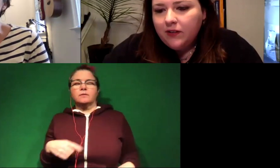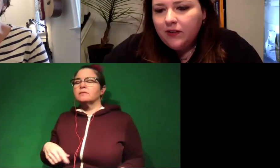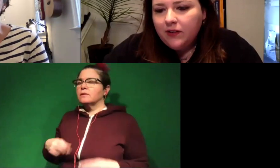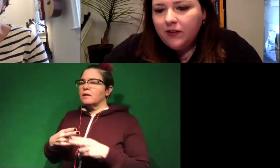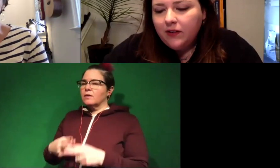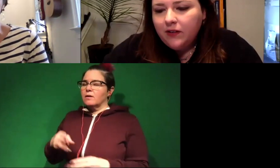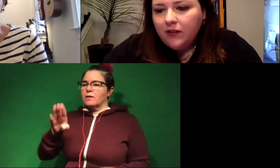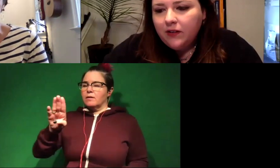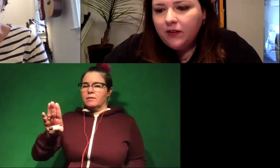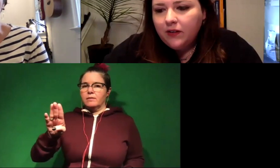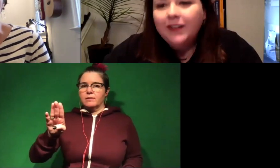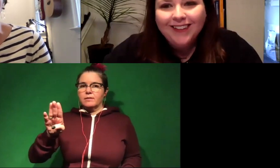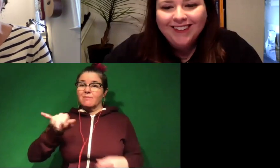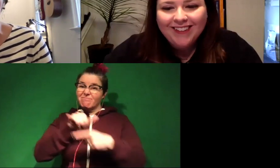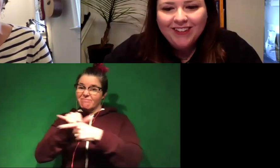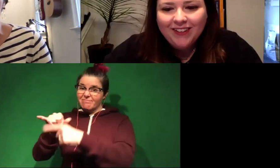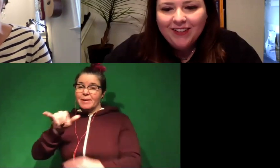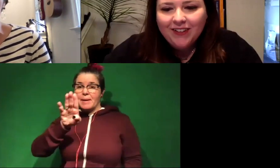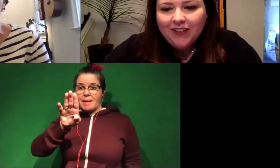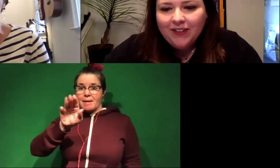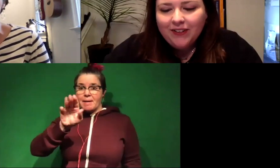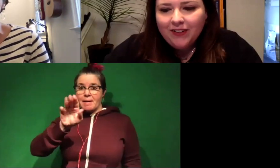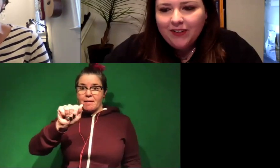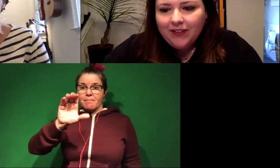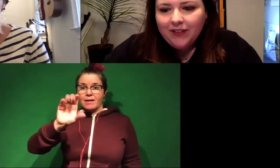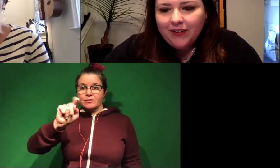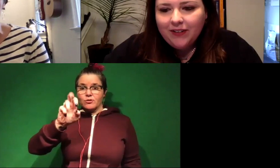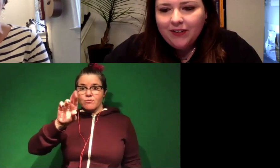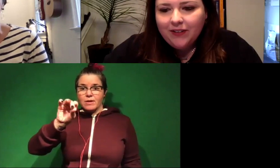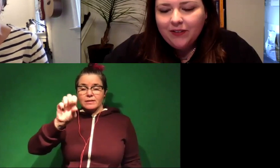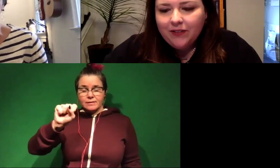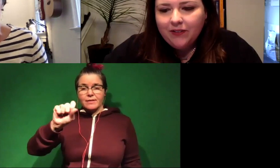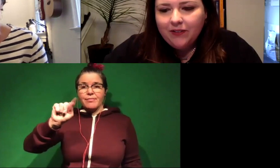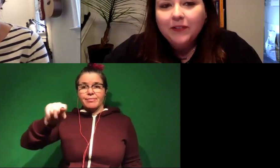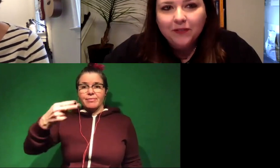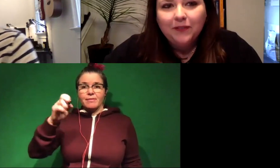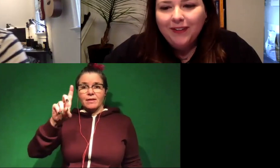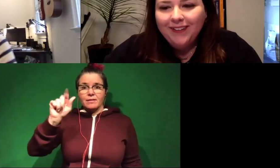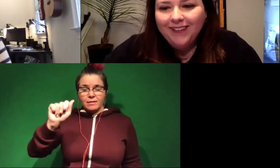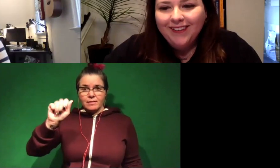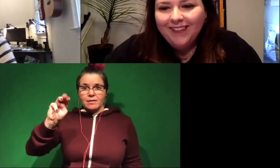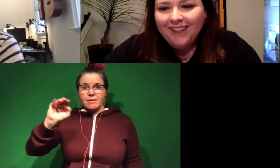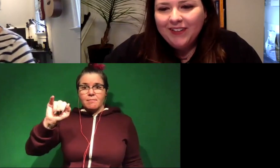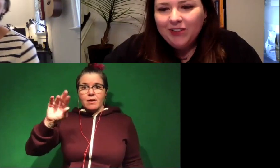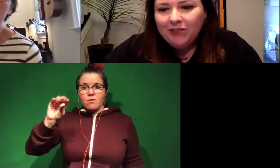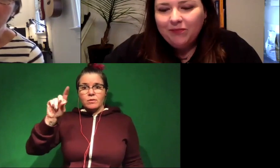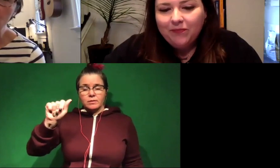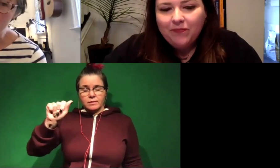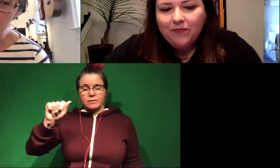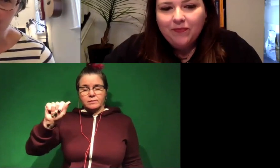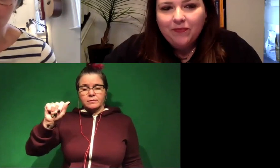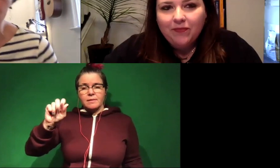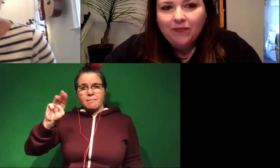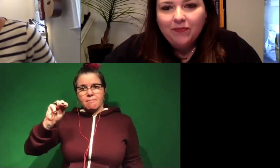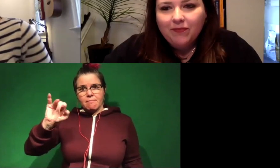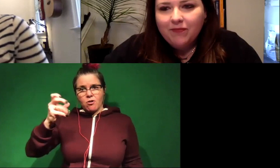called this is a mouthful already, Bacteroides theta iota micron, right? And it's a good one. It's really good.